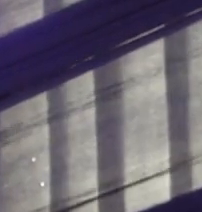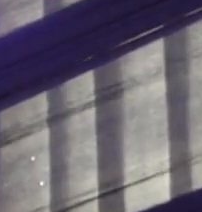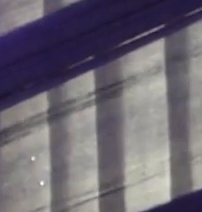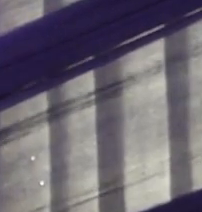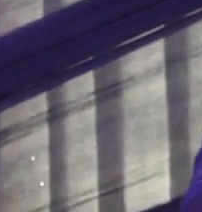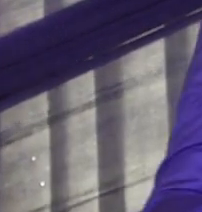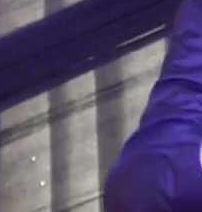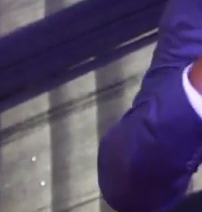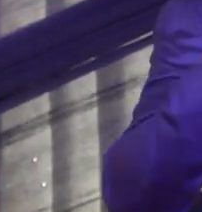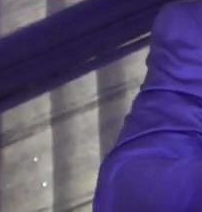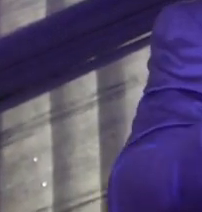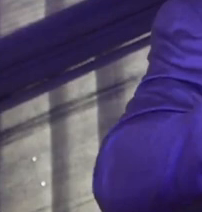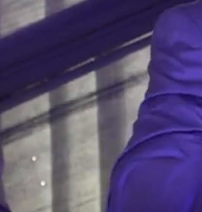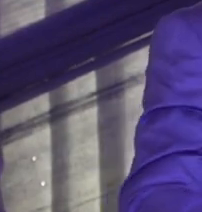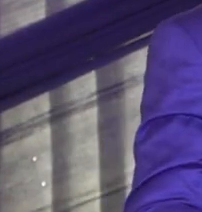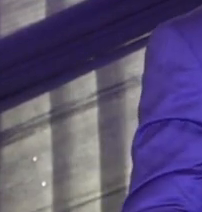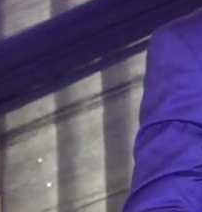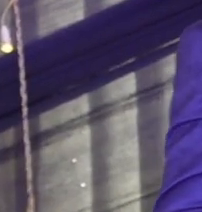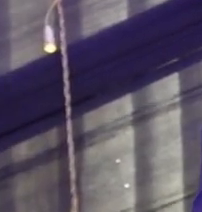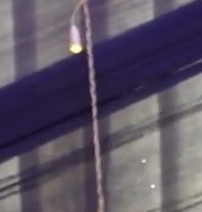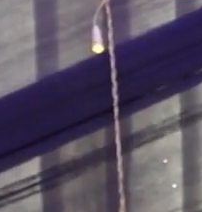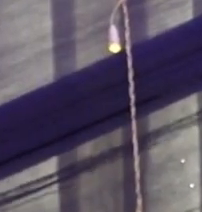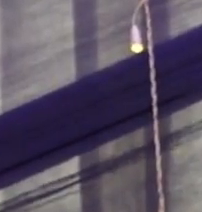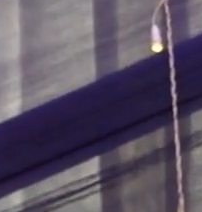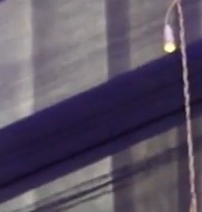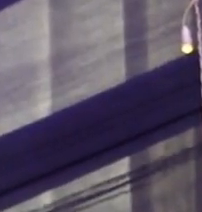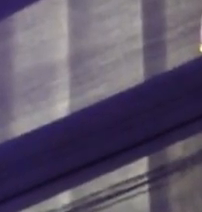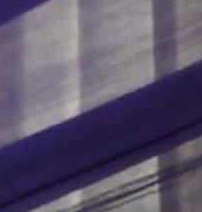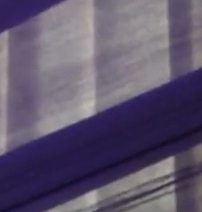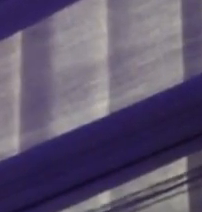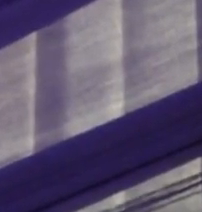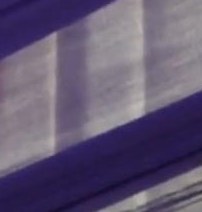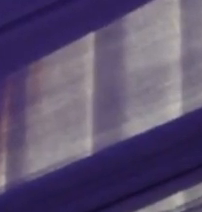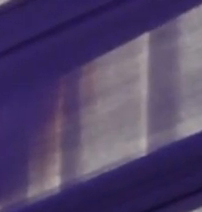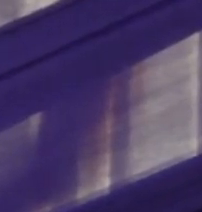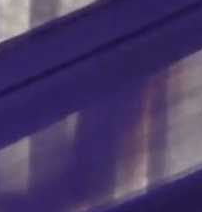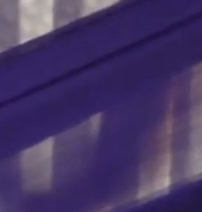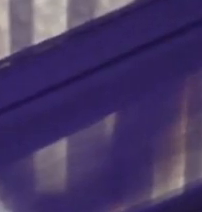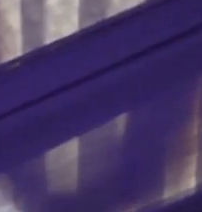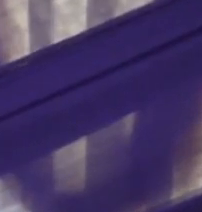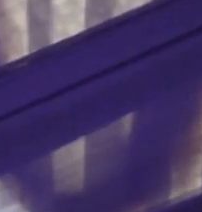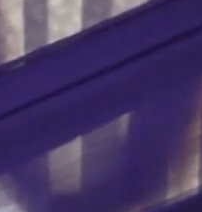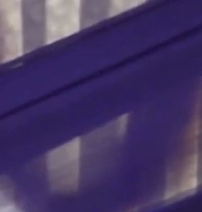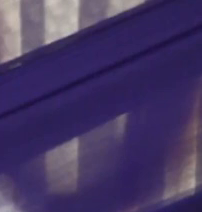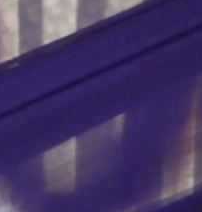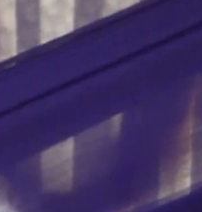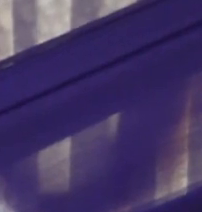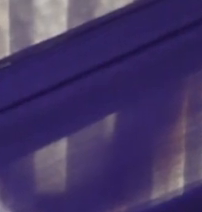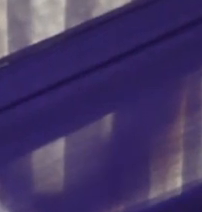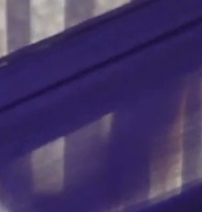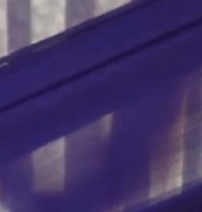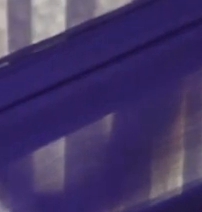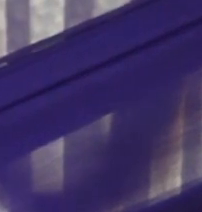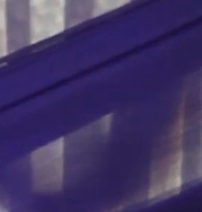that I dwell in. But I am a spirit. I dwell in this body.